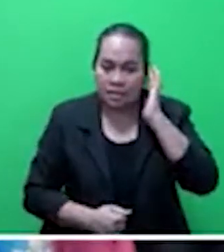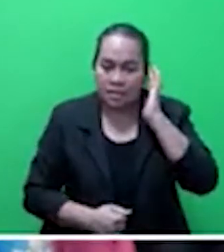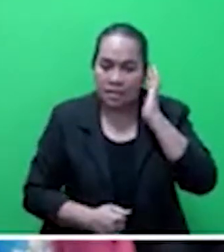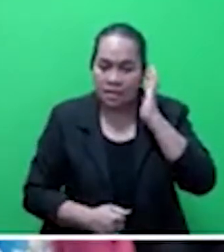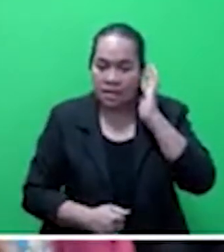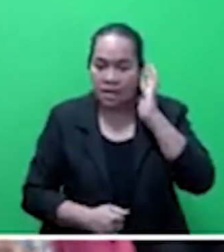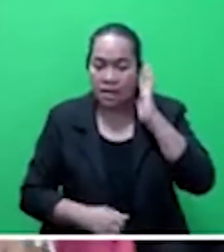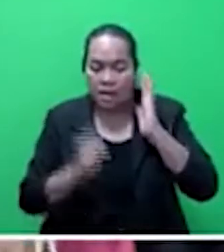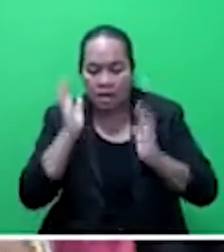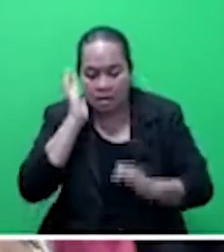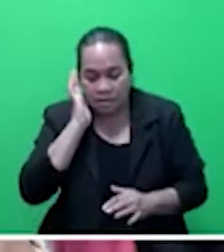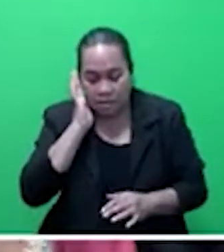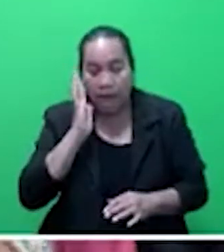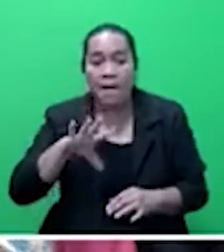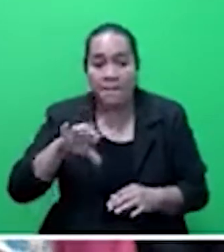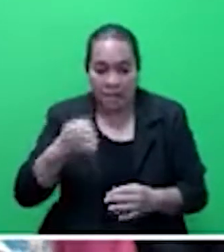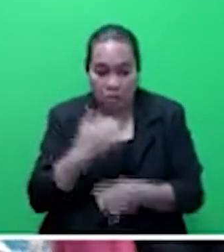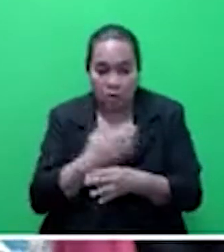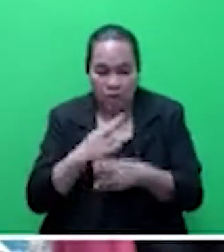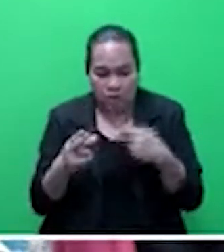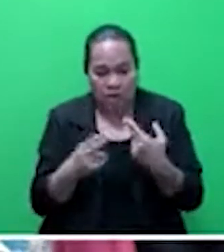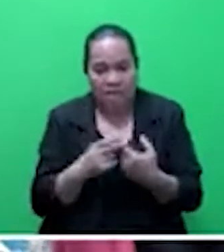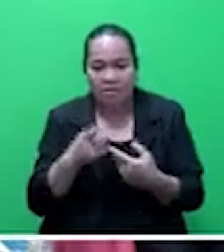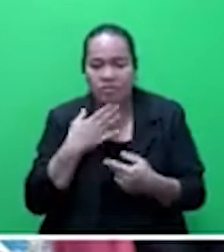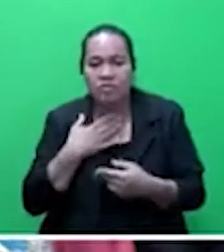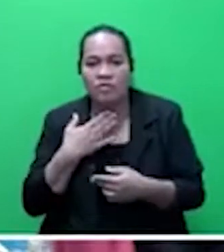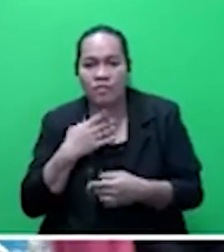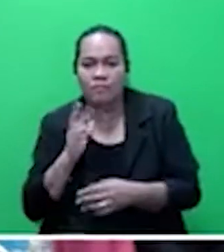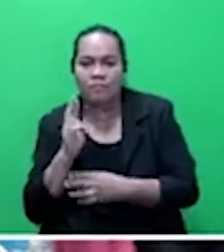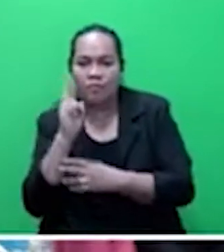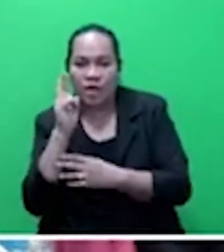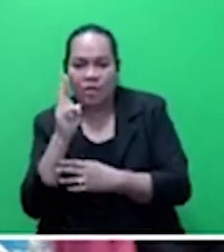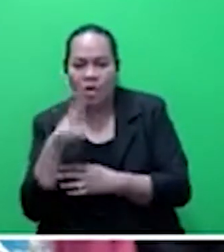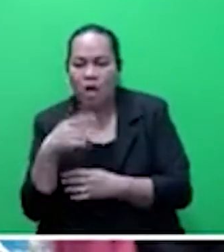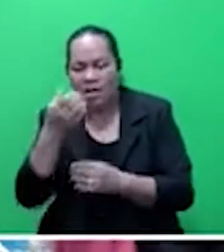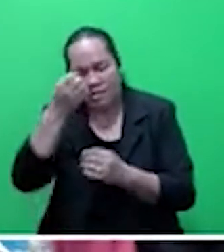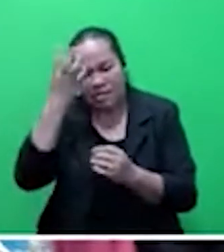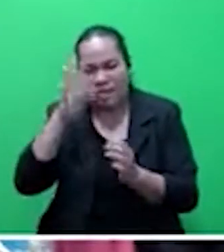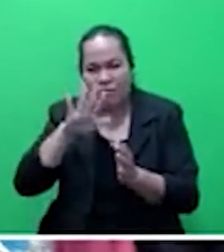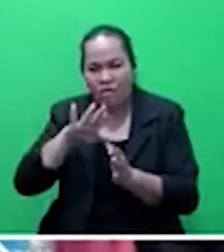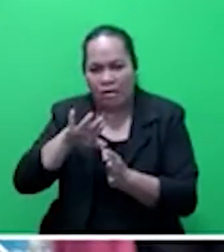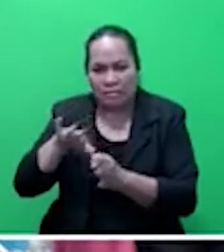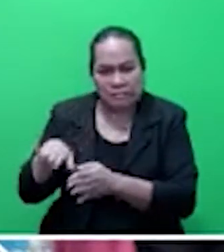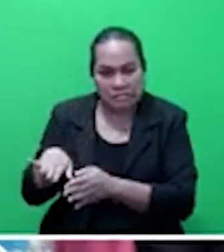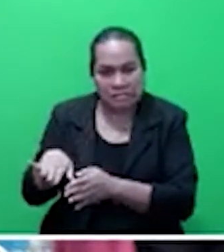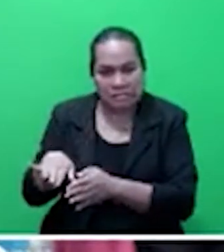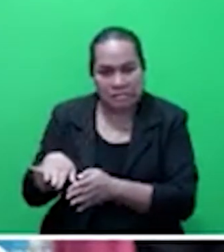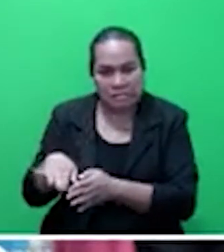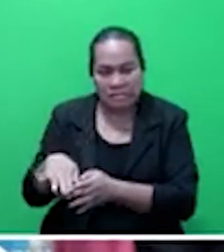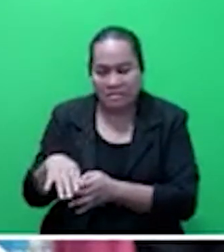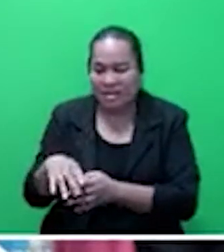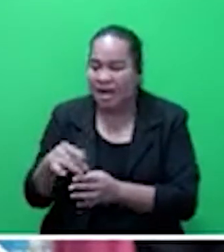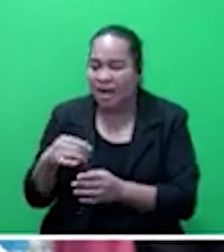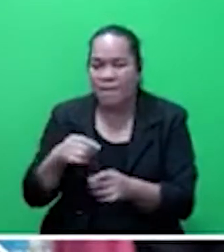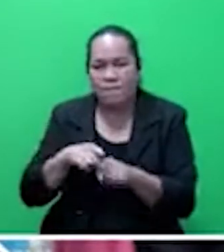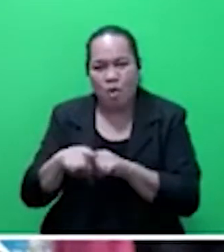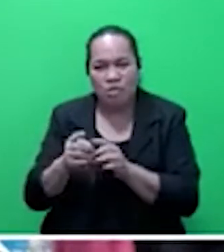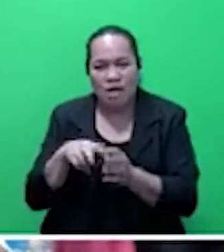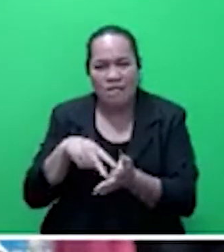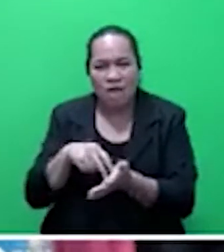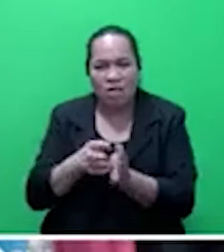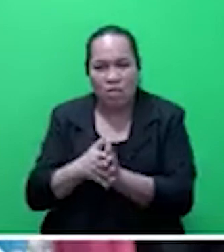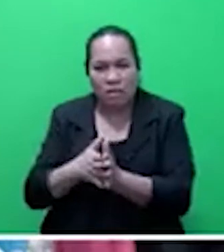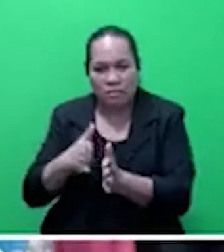to the marginalized group who are often forgotten or who are often among the most vulnerable and